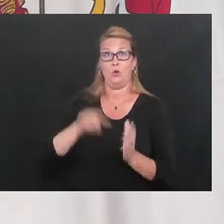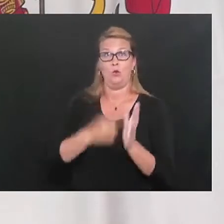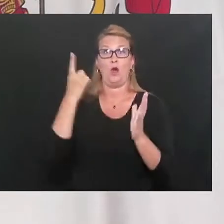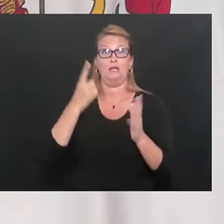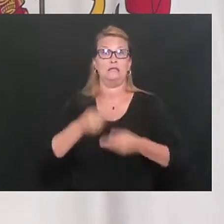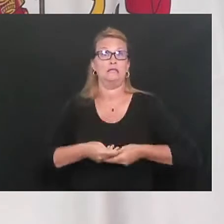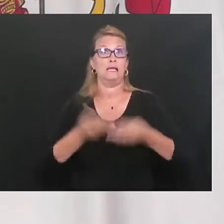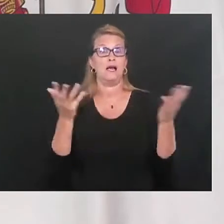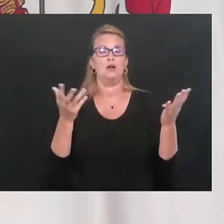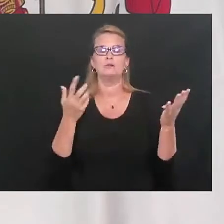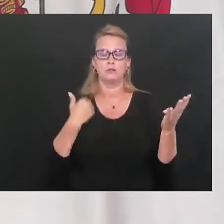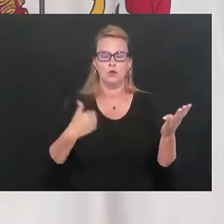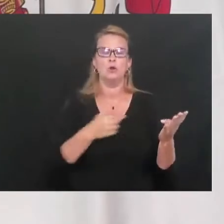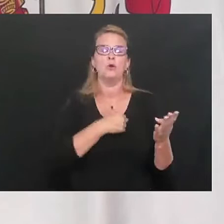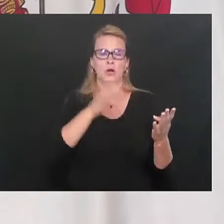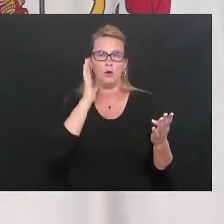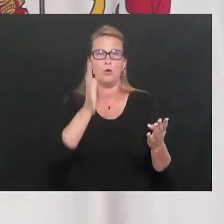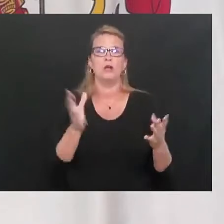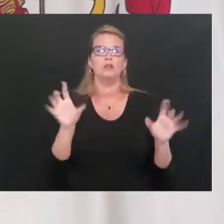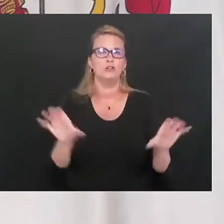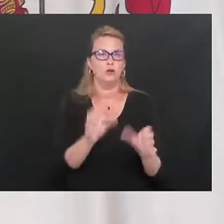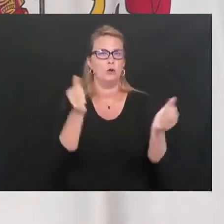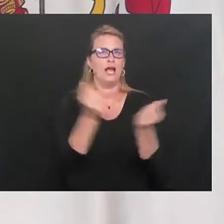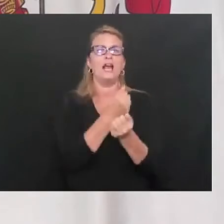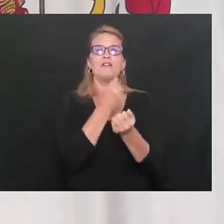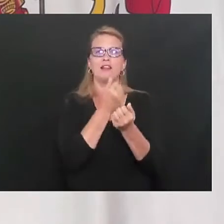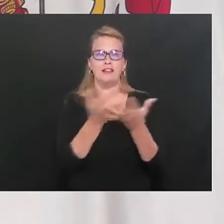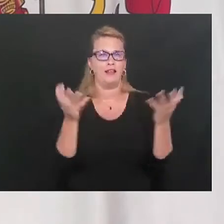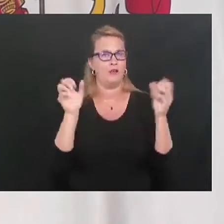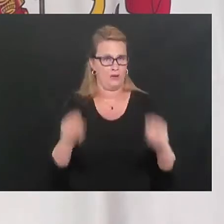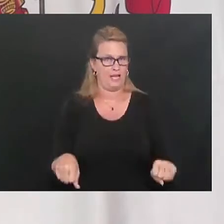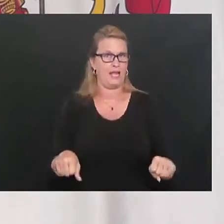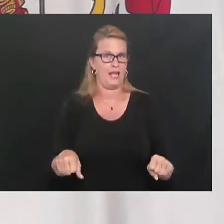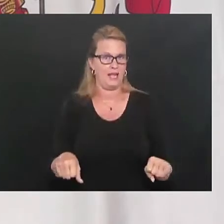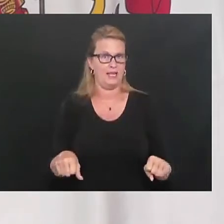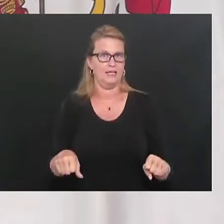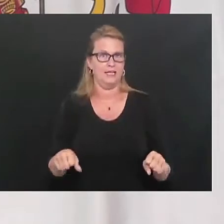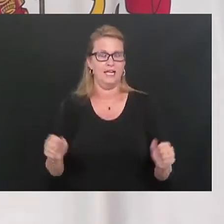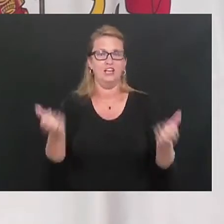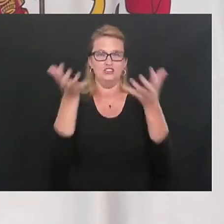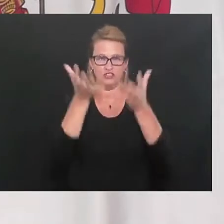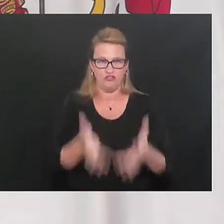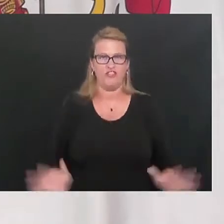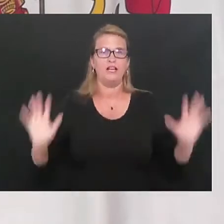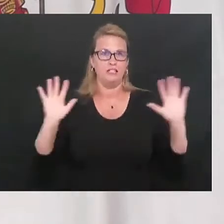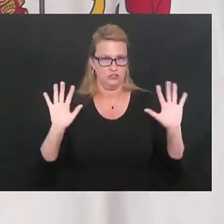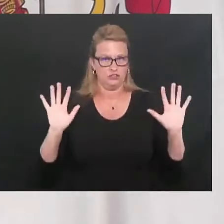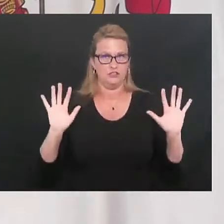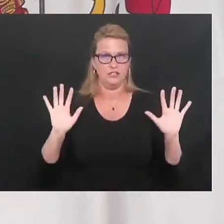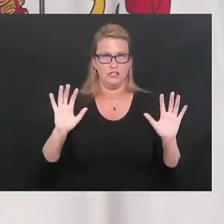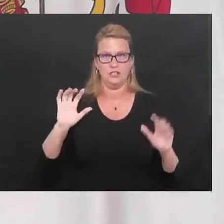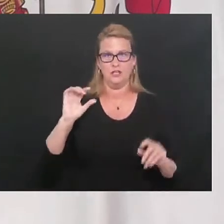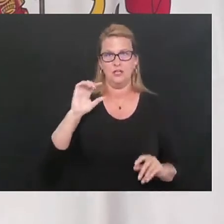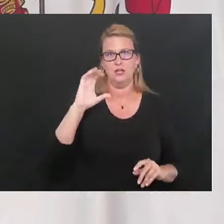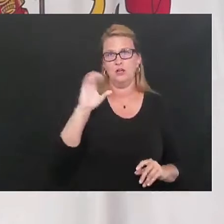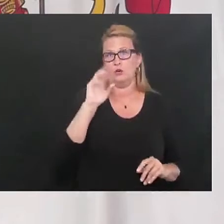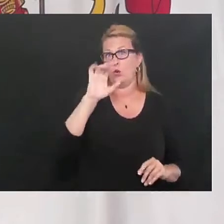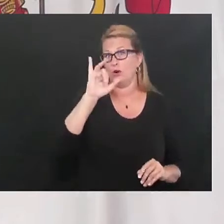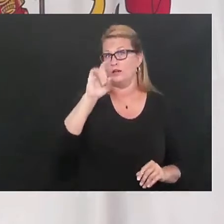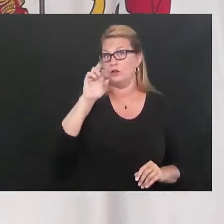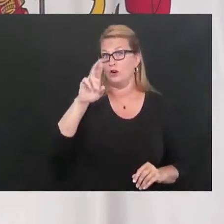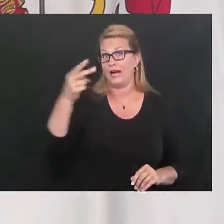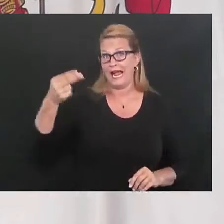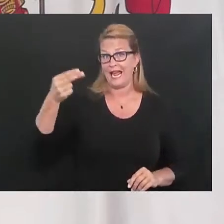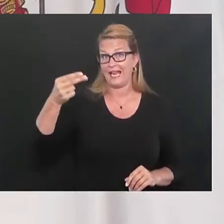absolutely, we're going to do everything we possibly can to complete, you know, Corridor H,